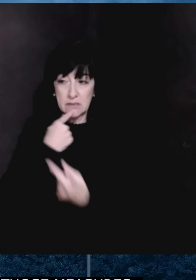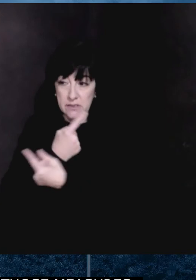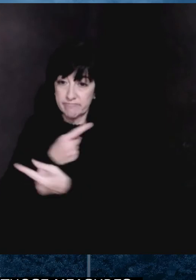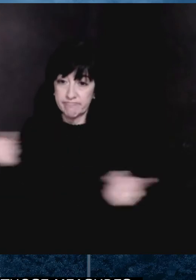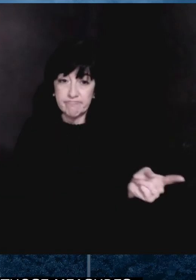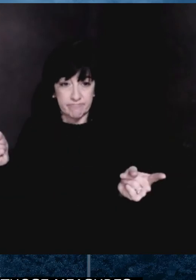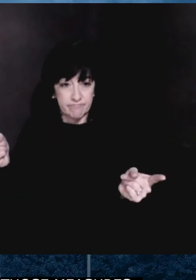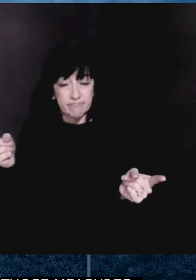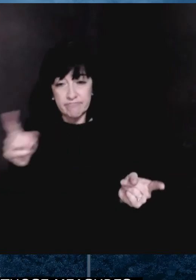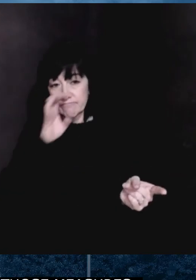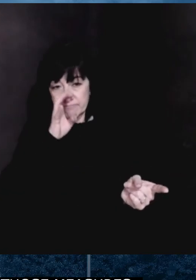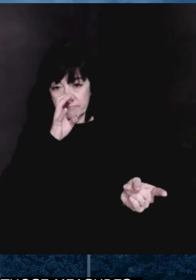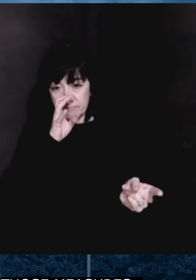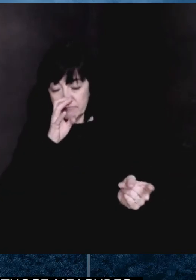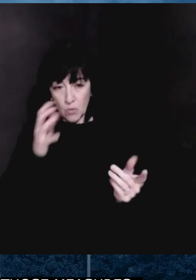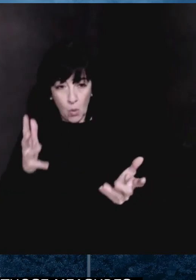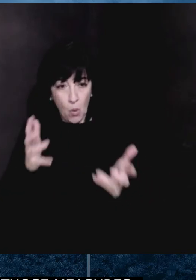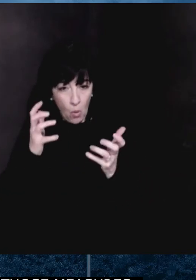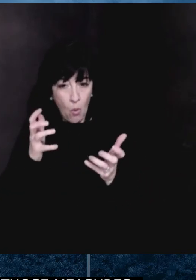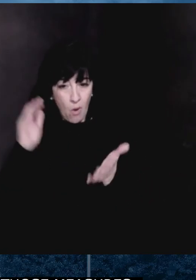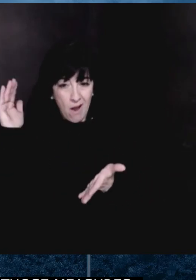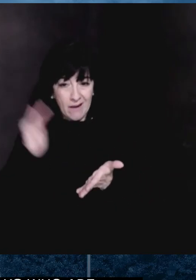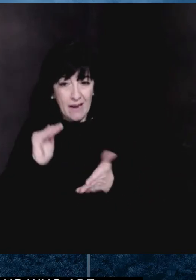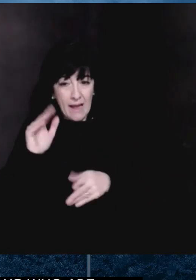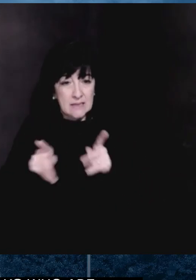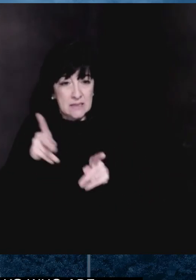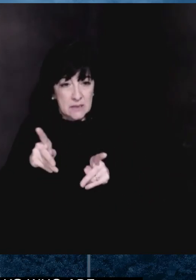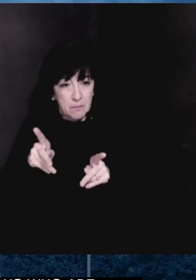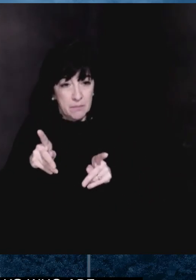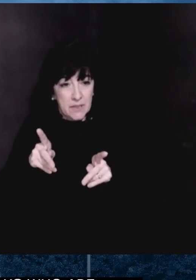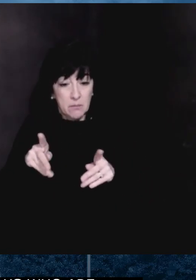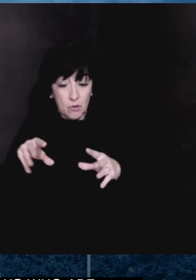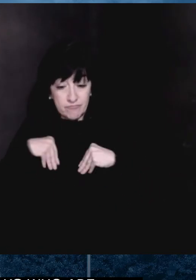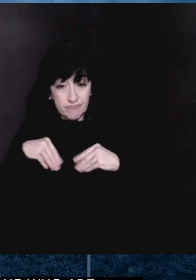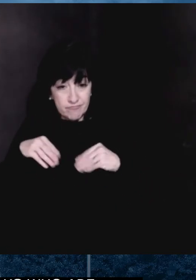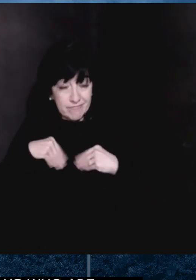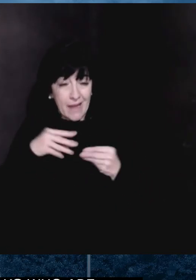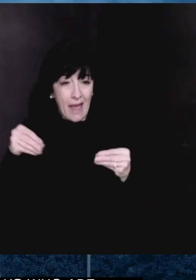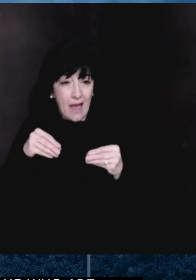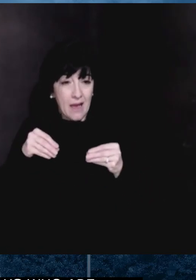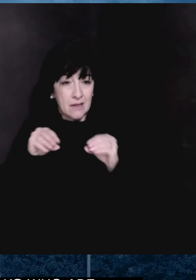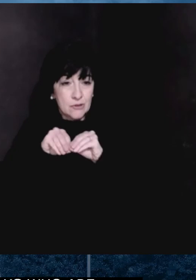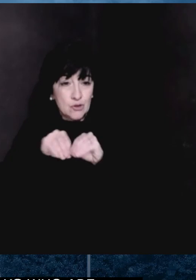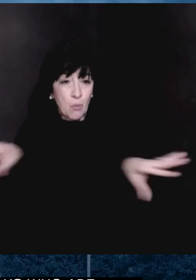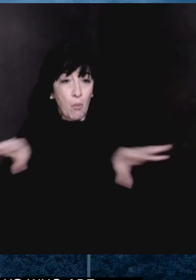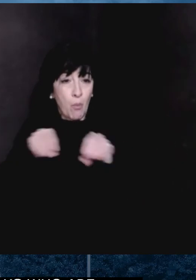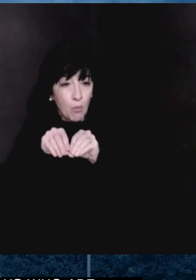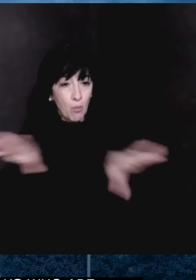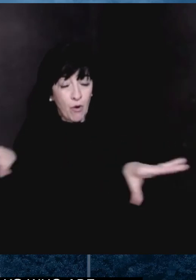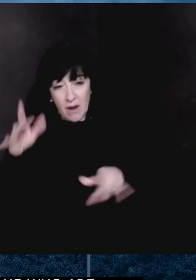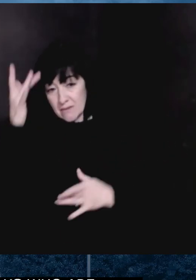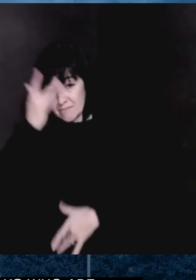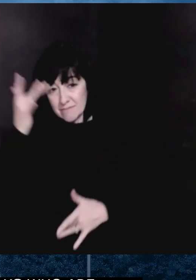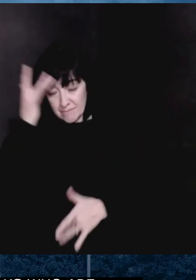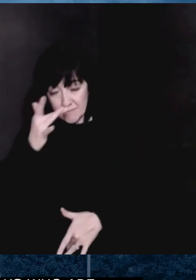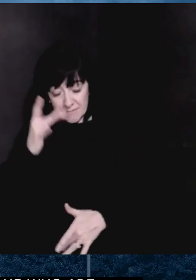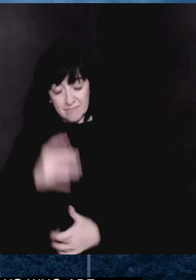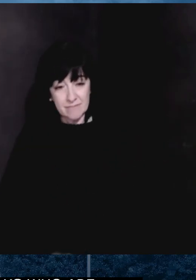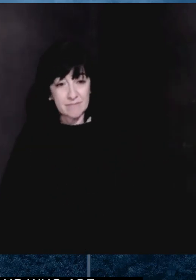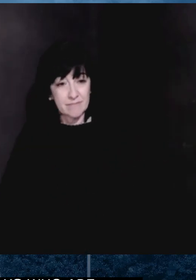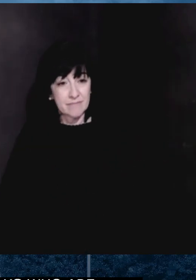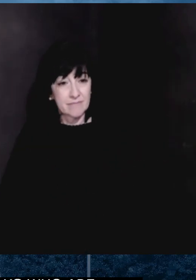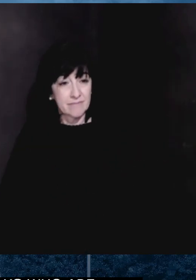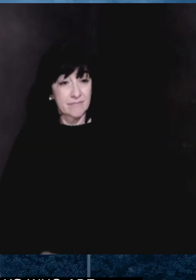the virus. My guess is that it's a little bit mixed without knowing for sure. Obviously, our